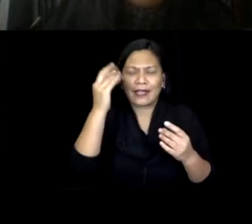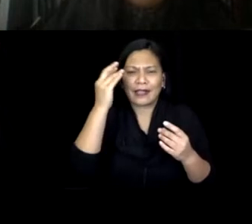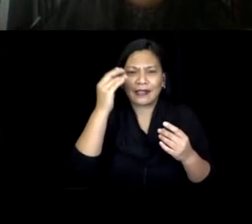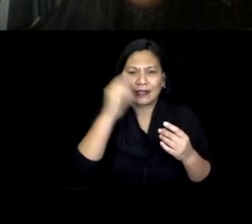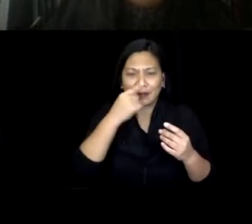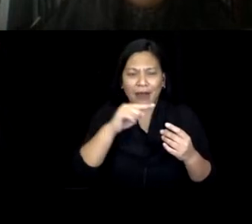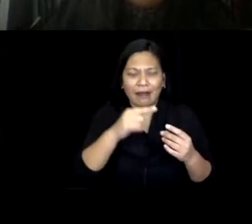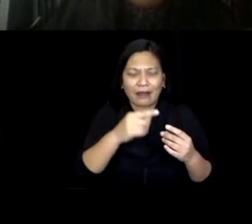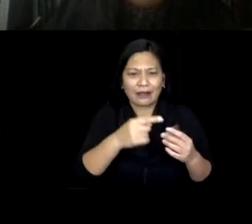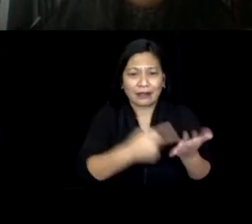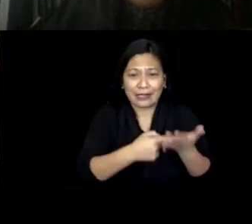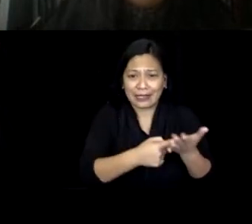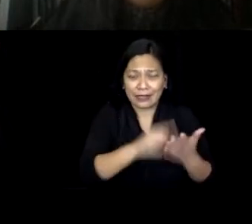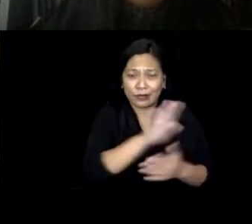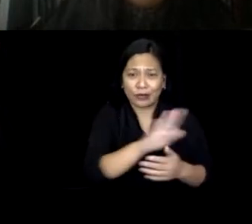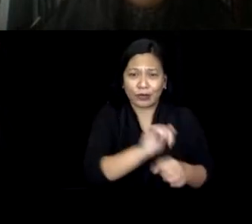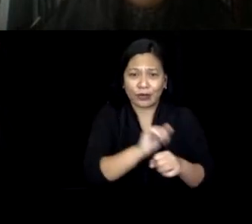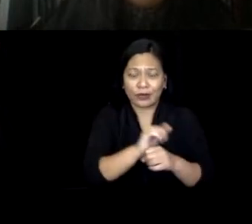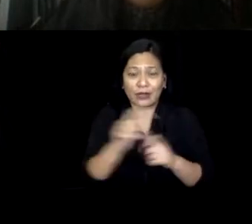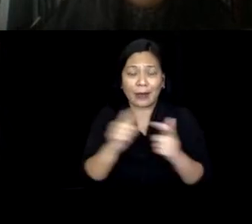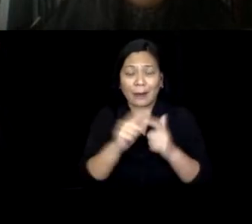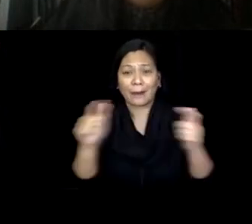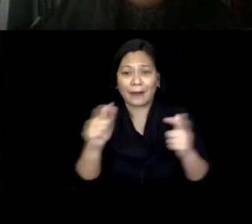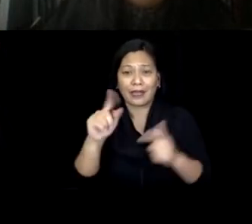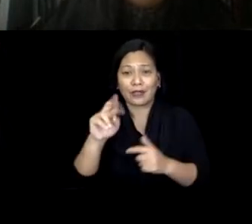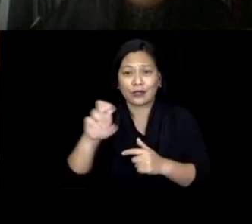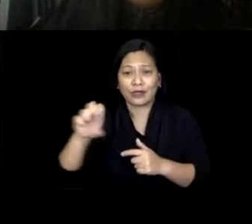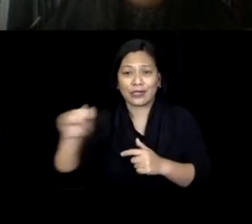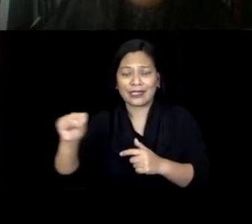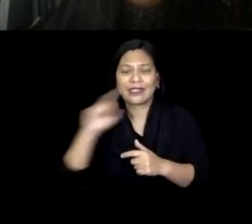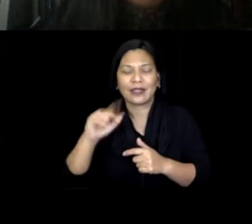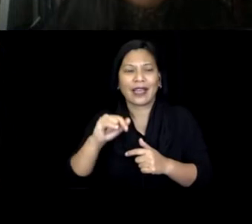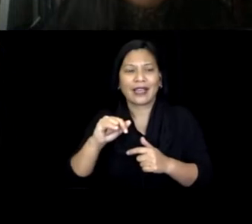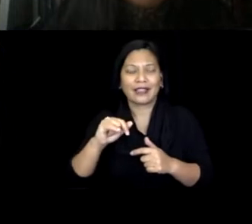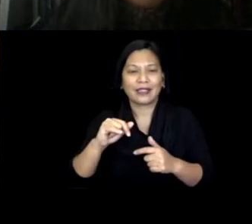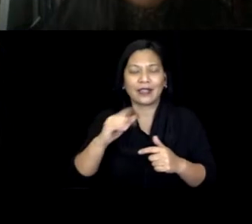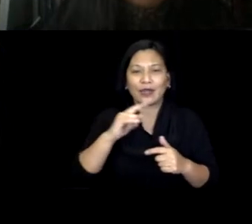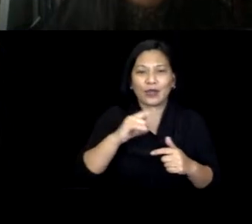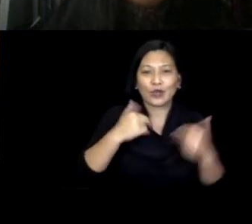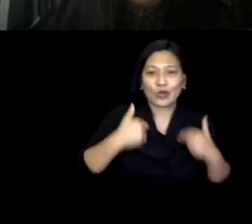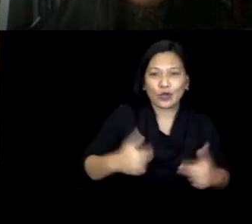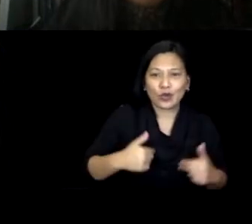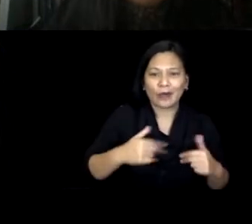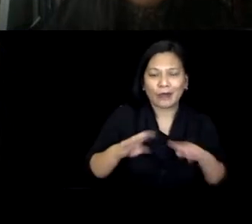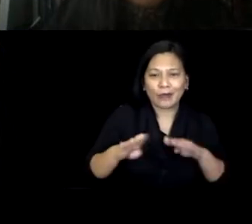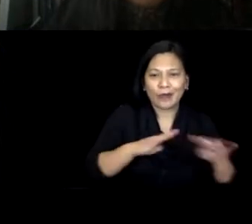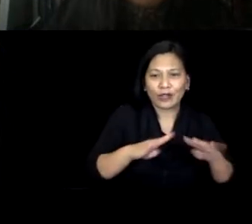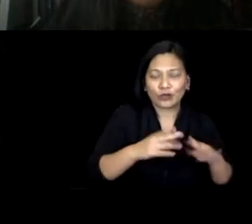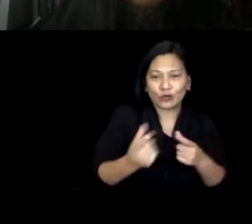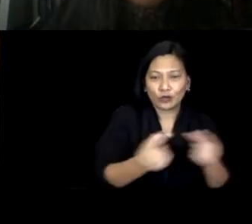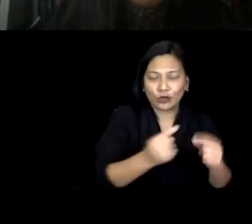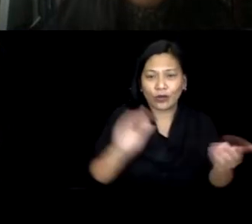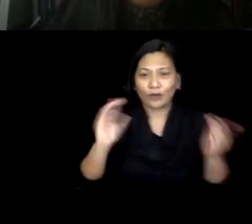specifically? Right. So Big Trees is a film that is sort of human nature versus Mother Nature. And it's a riff on